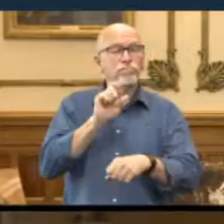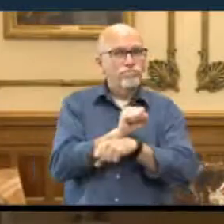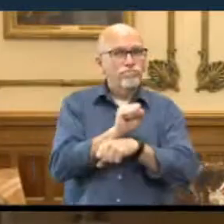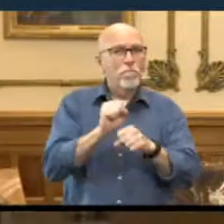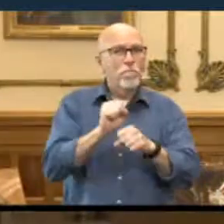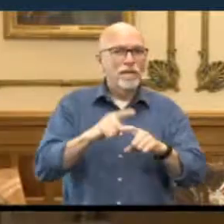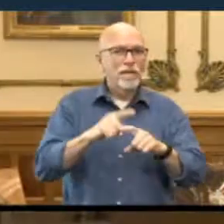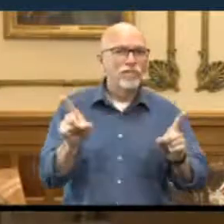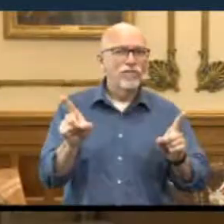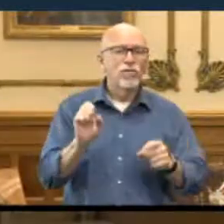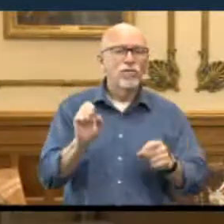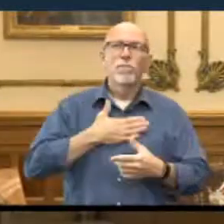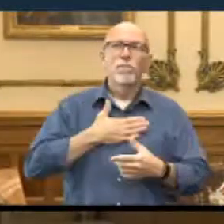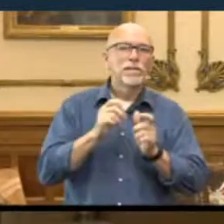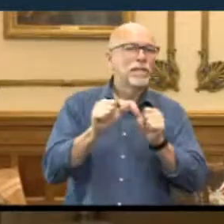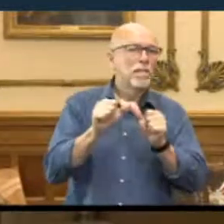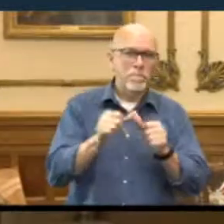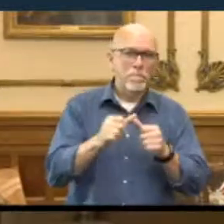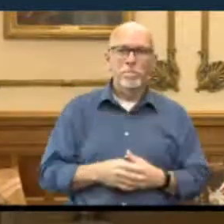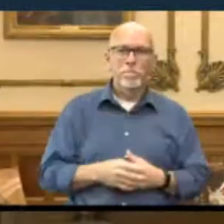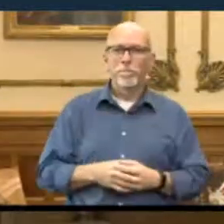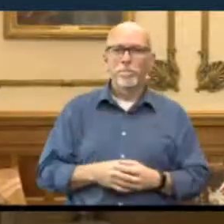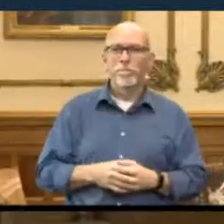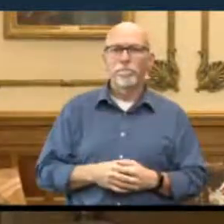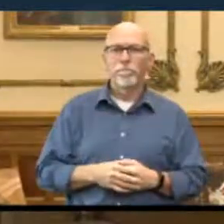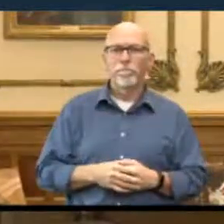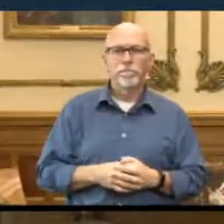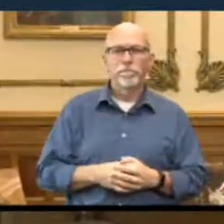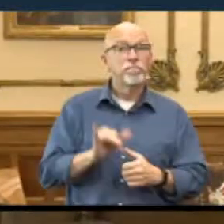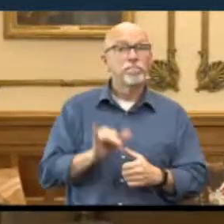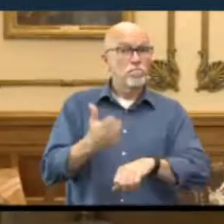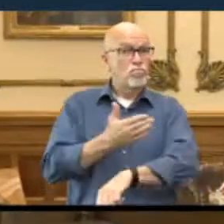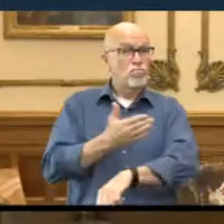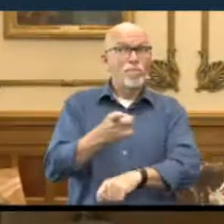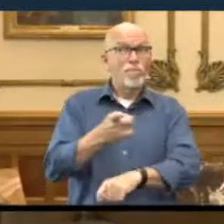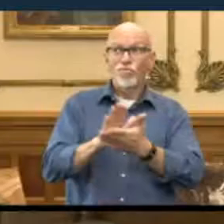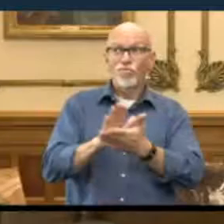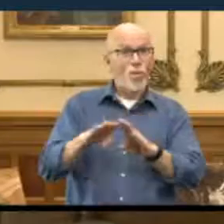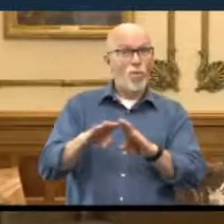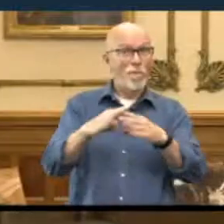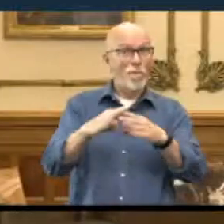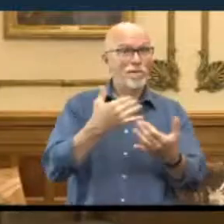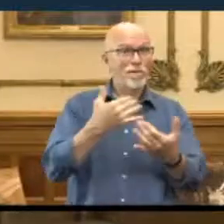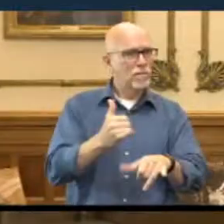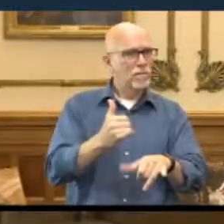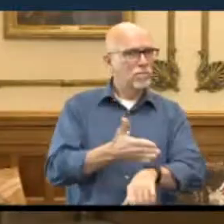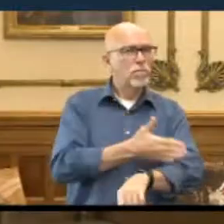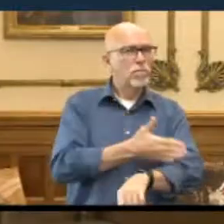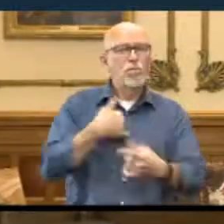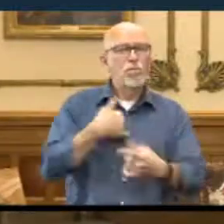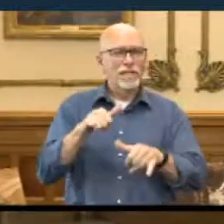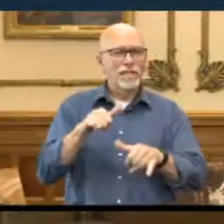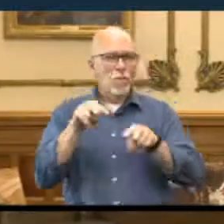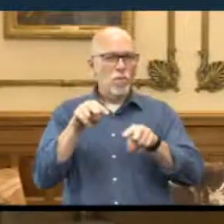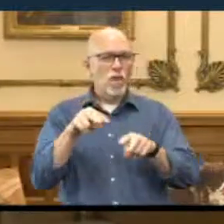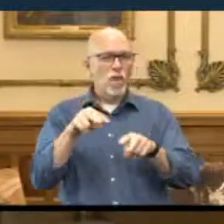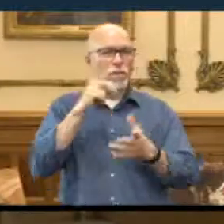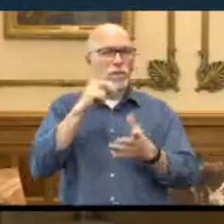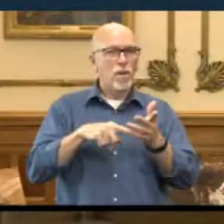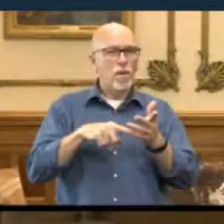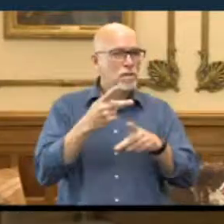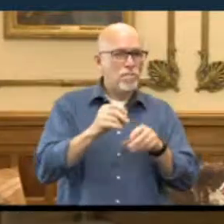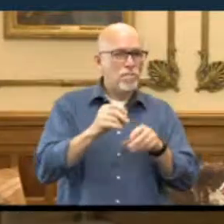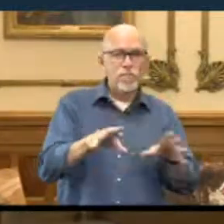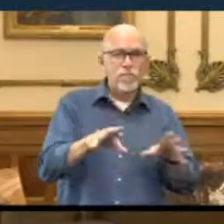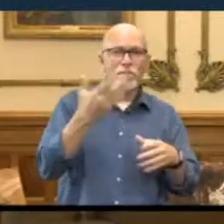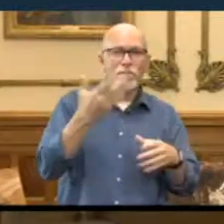a difference, so keep up the good work. These improvements come as schools have opened, but we are still watching to see what increased spread we might see from